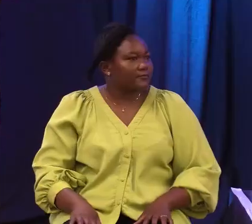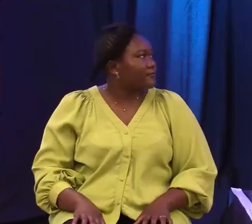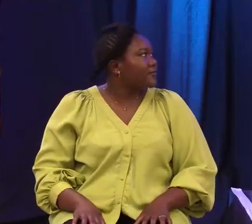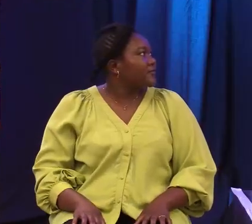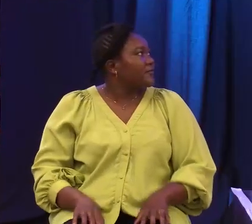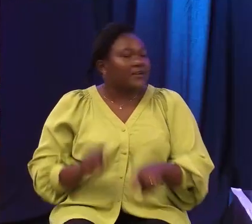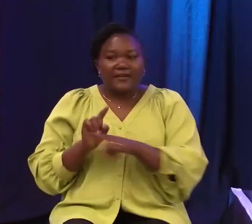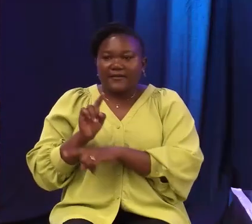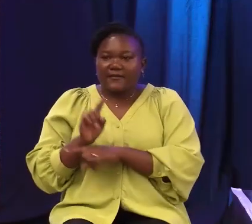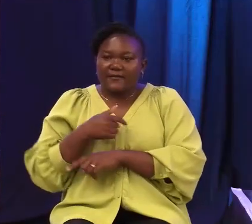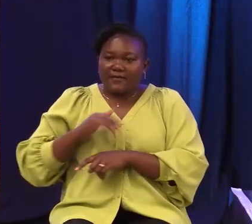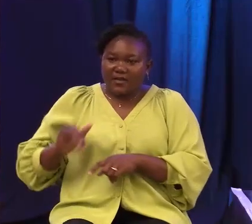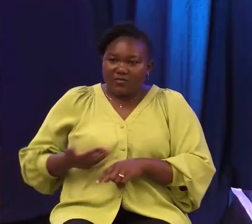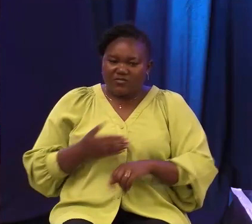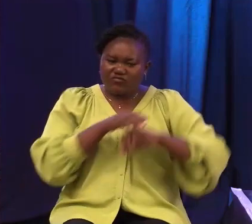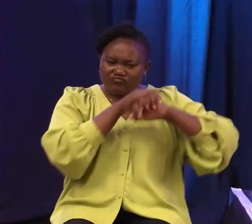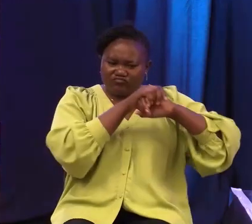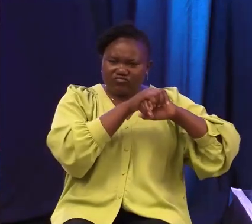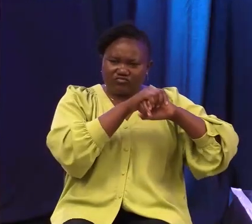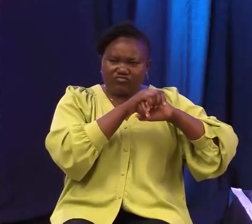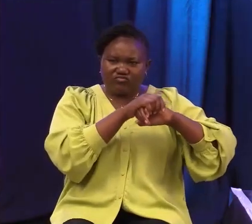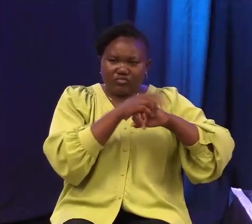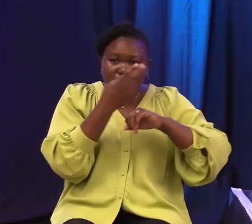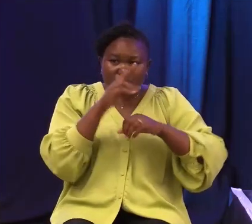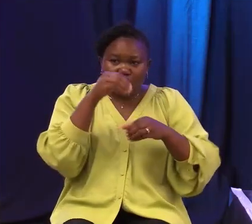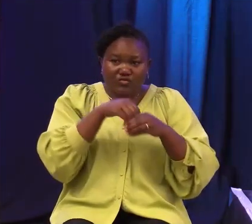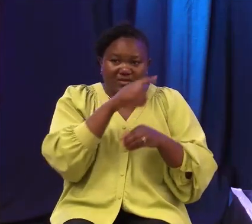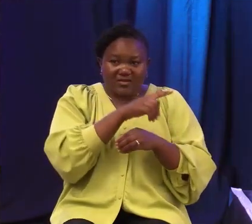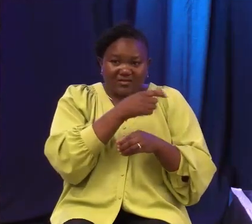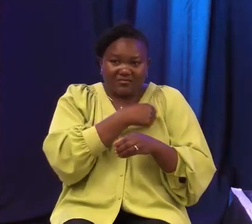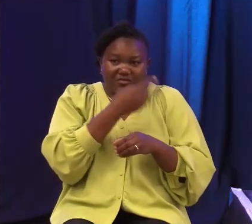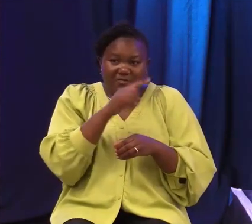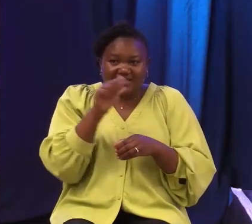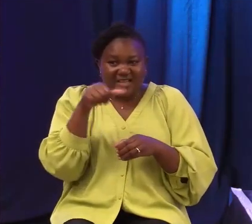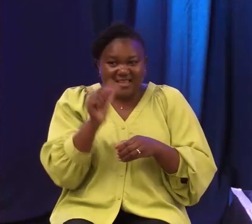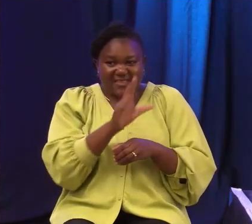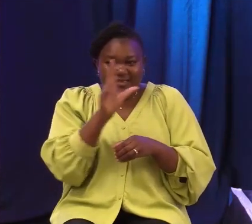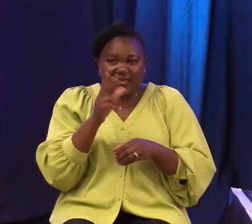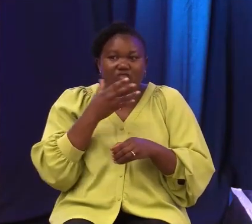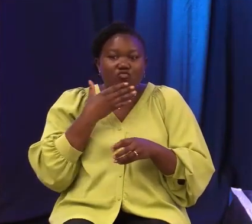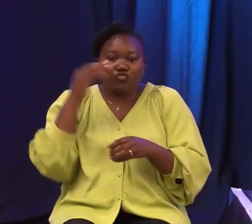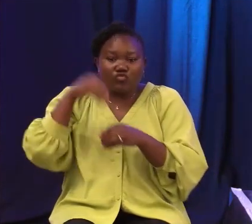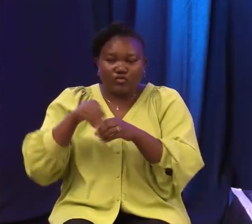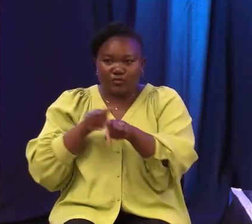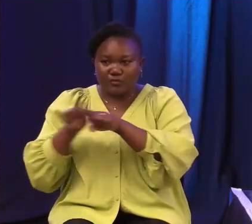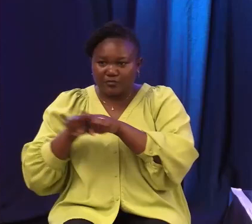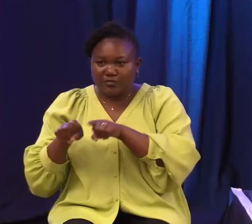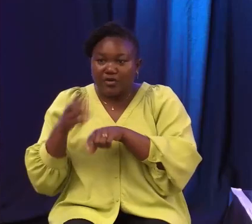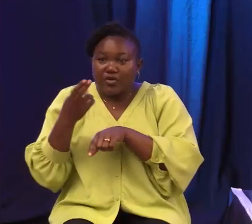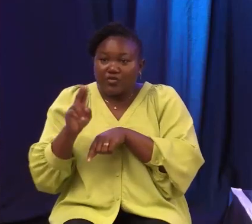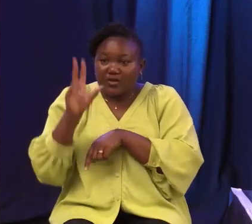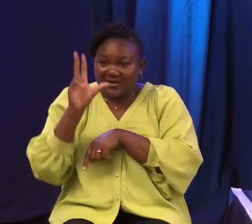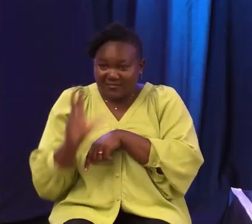First of all, I'd like to congratulate not only Hilya, but also to all the other participants. Not everybody